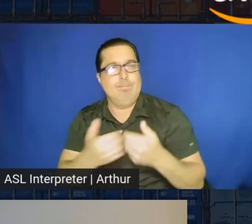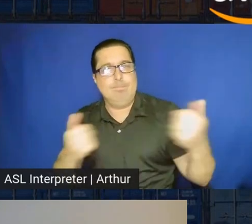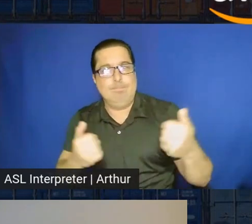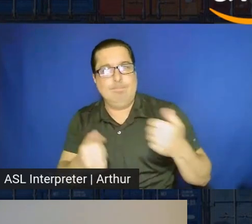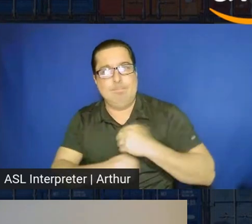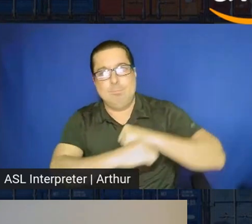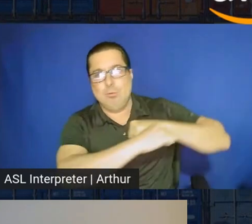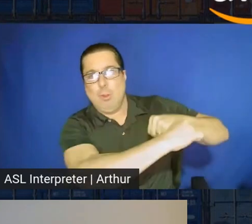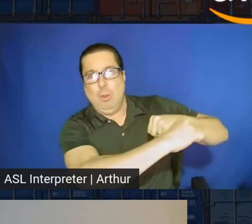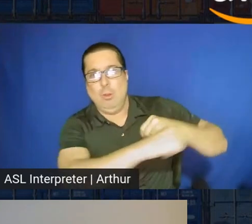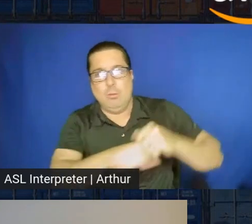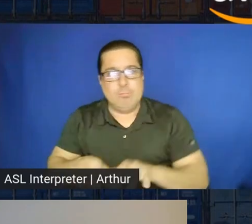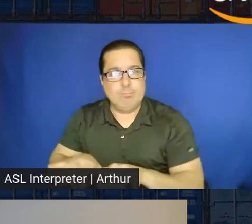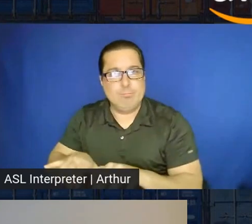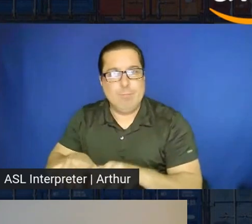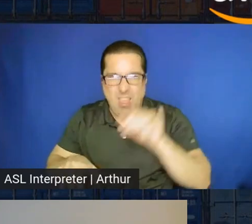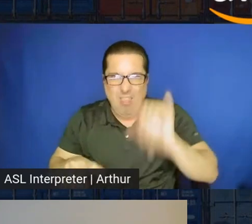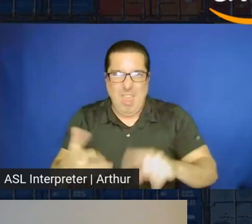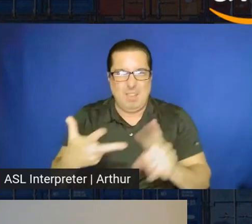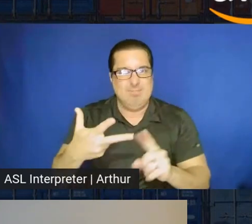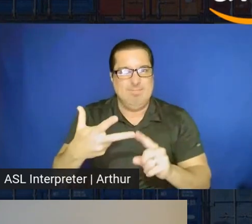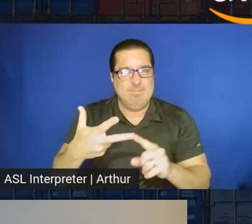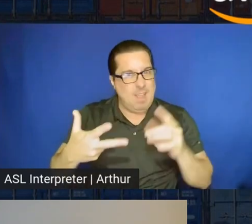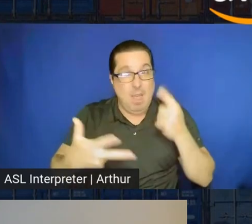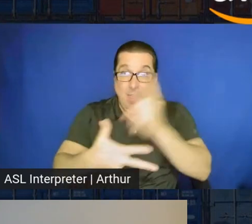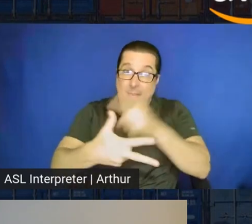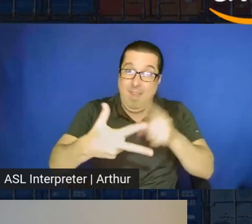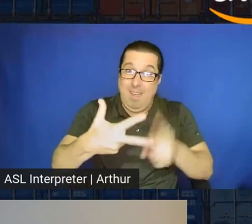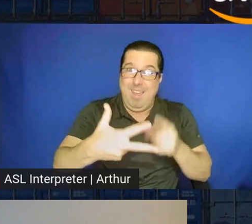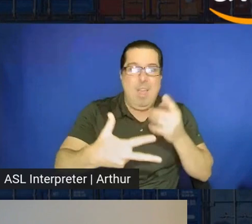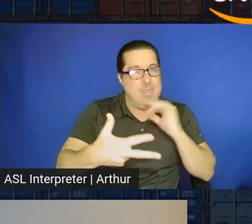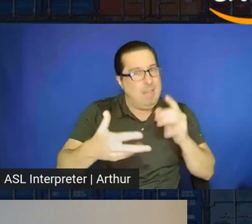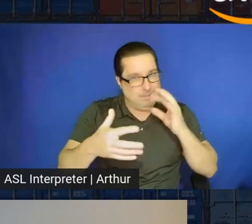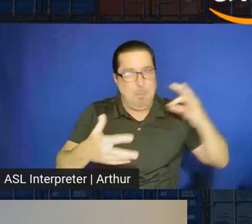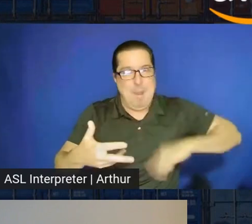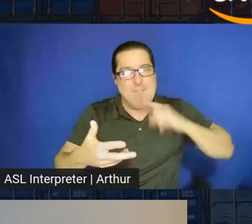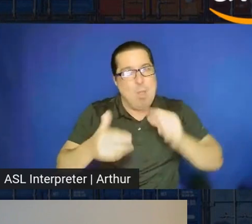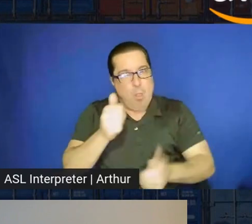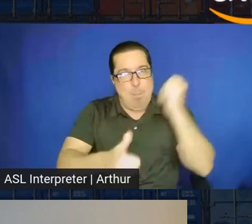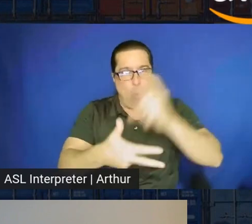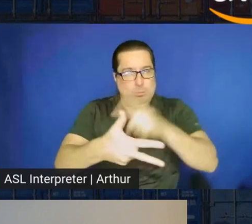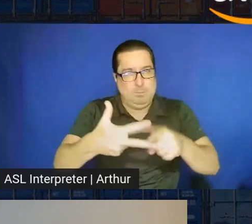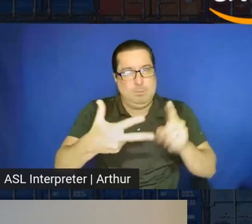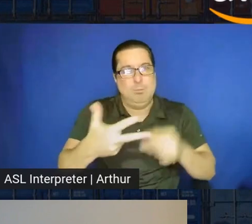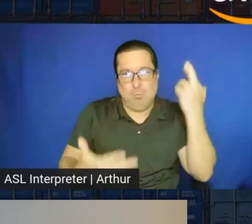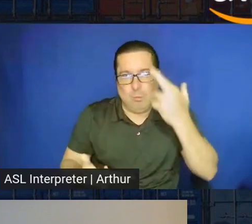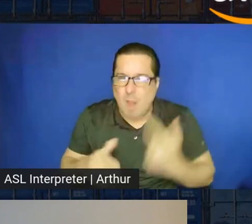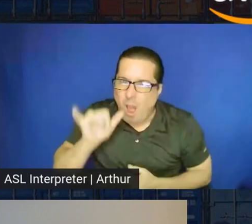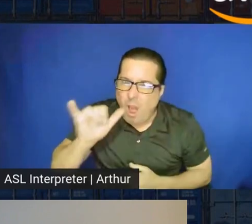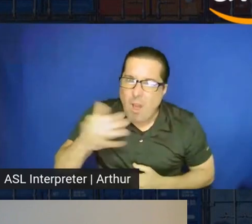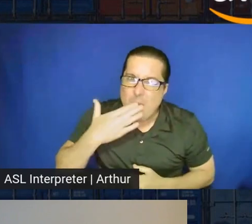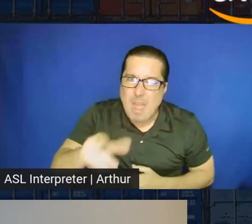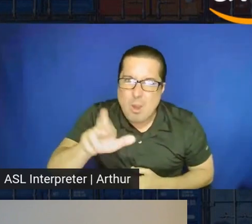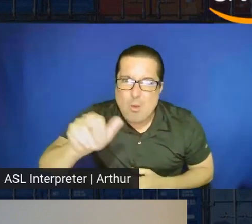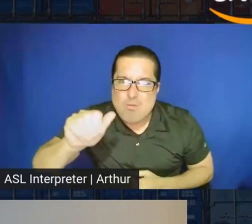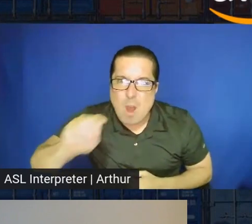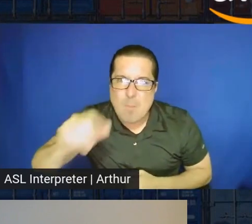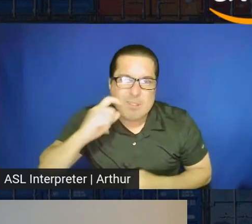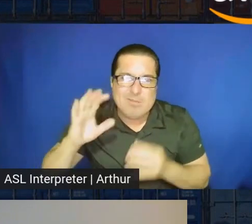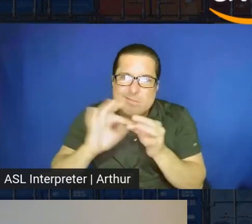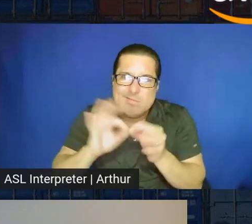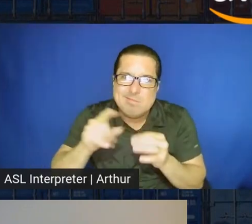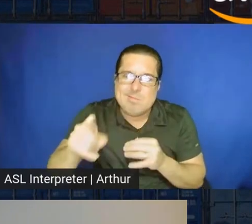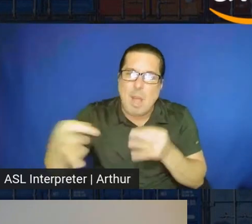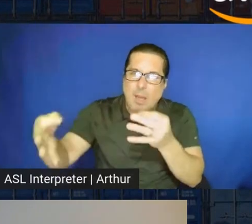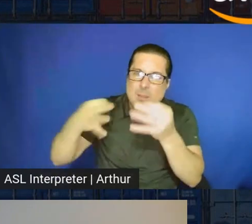benefits the most. Thank you. Thank you for that kind of overview, Rama. And I think it makes a lot of sense in my head. There's a lot of different types